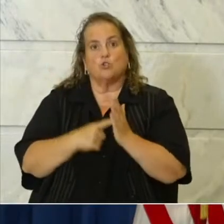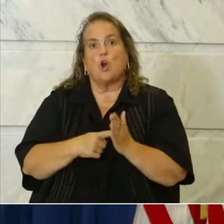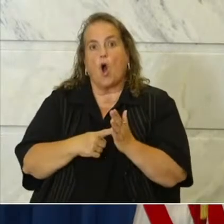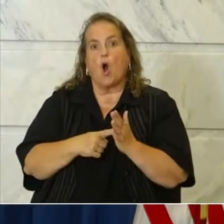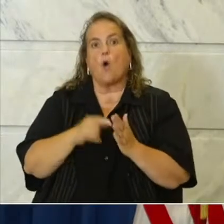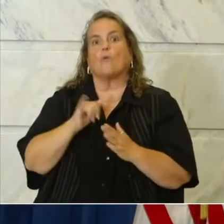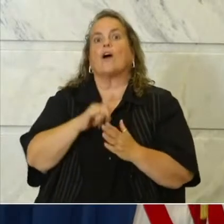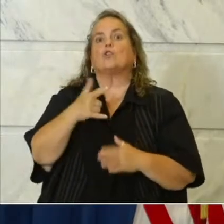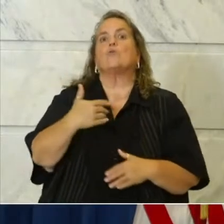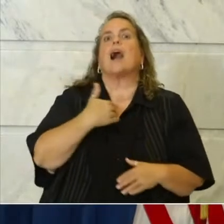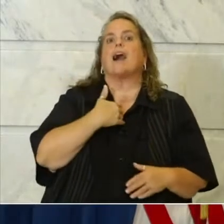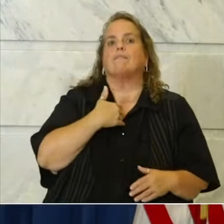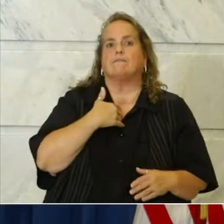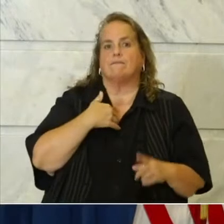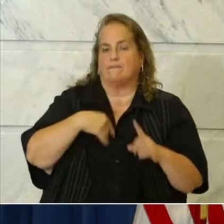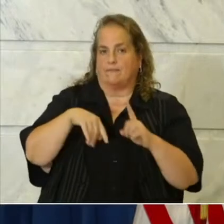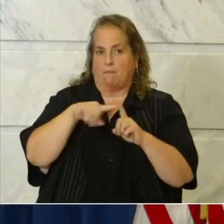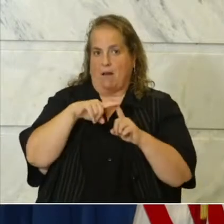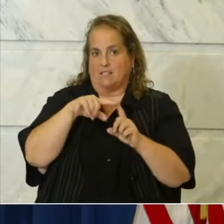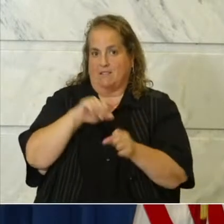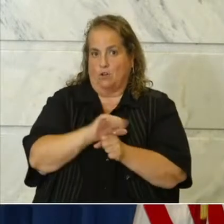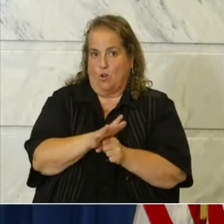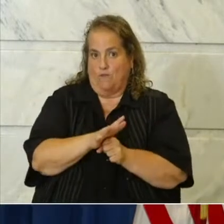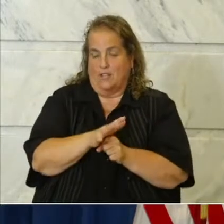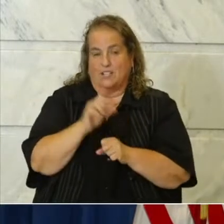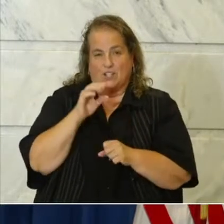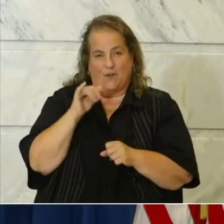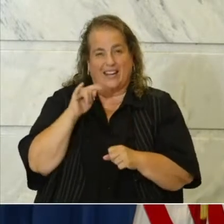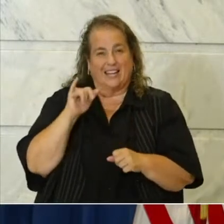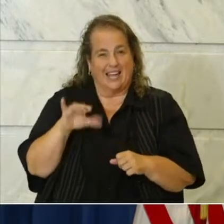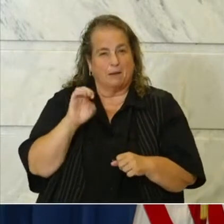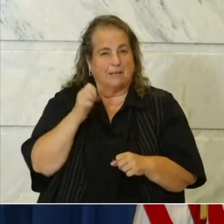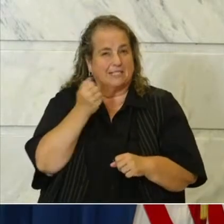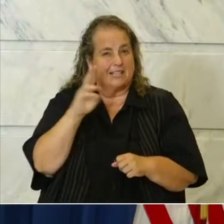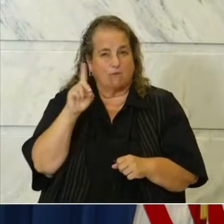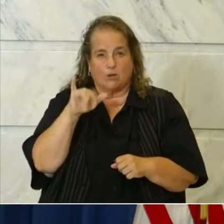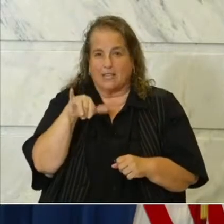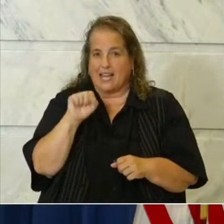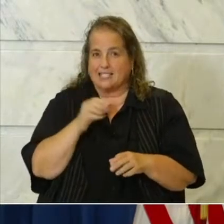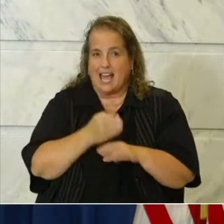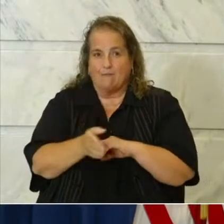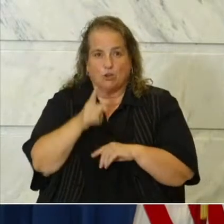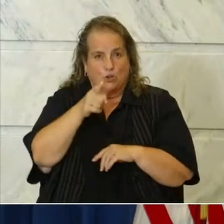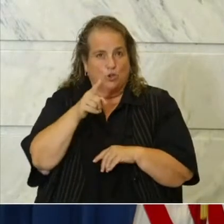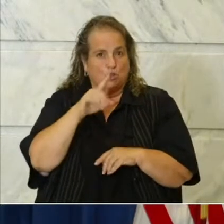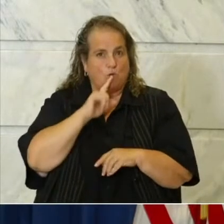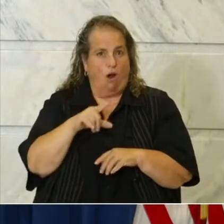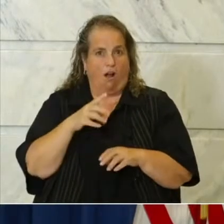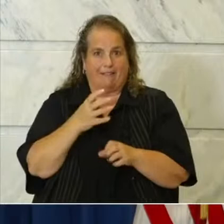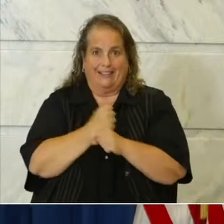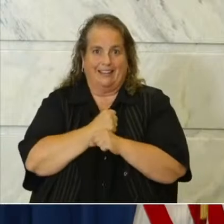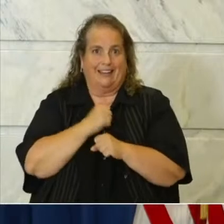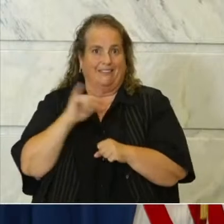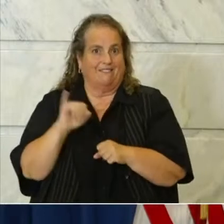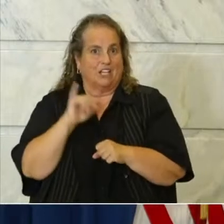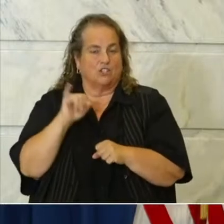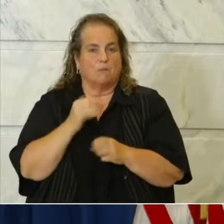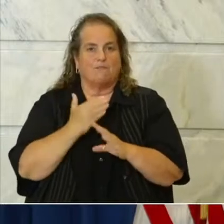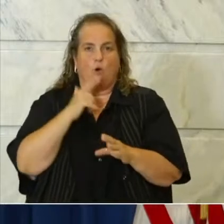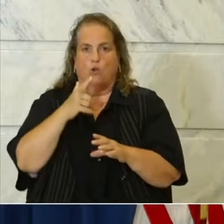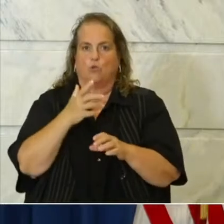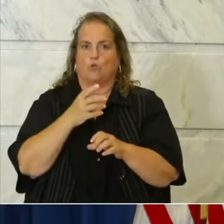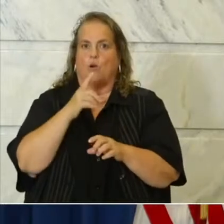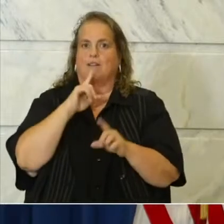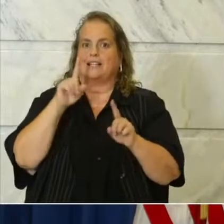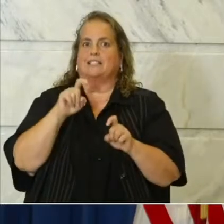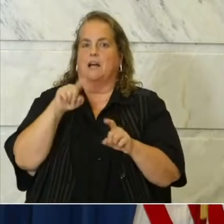positive for infection. So it can be several days after you're infected before you would test positive for the very